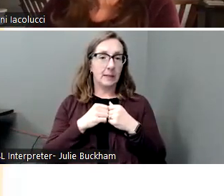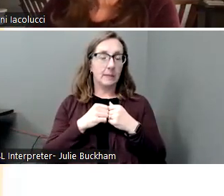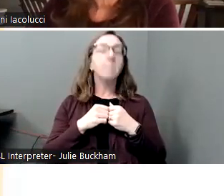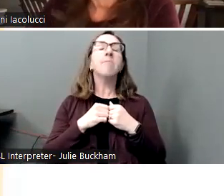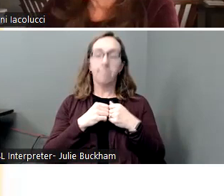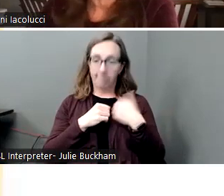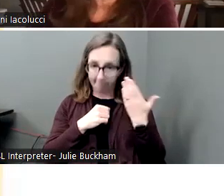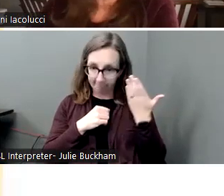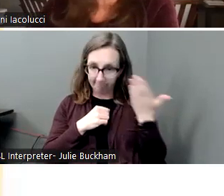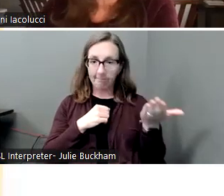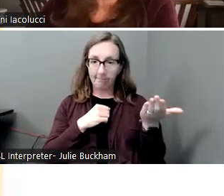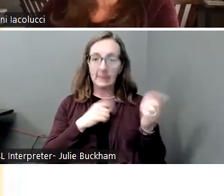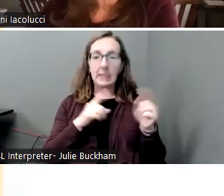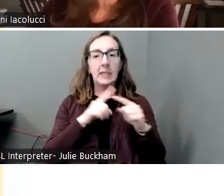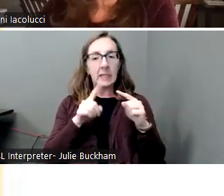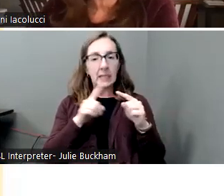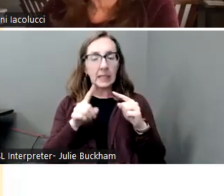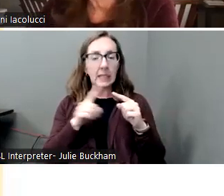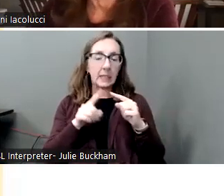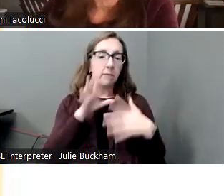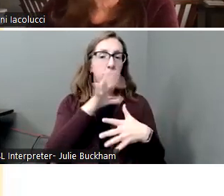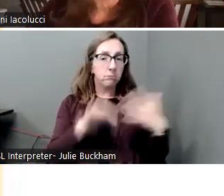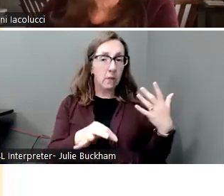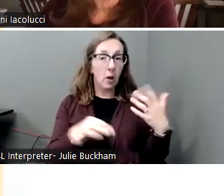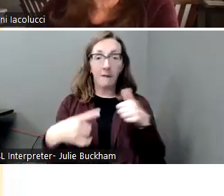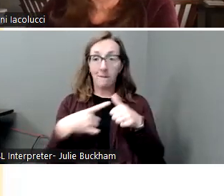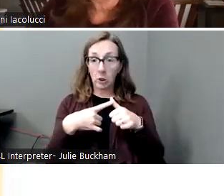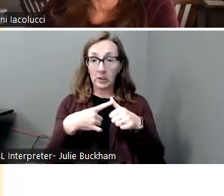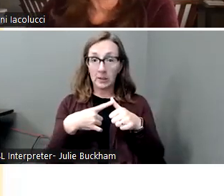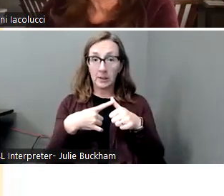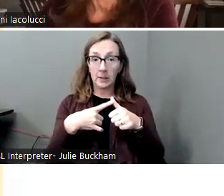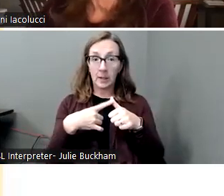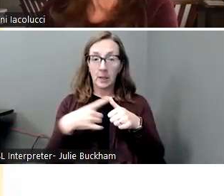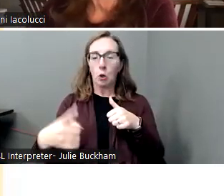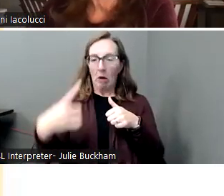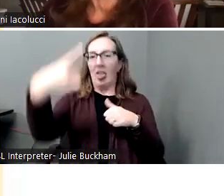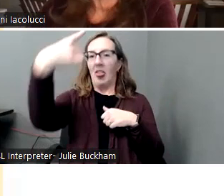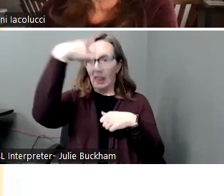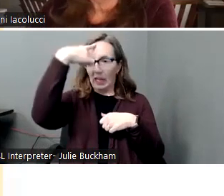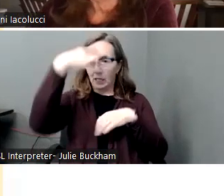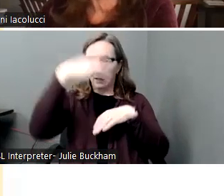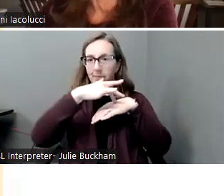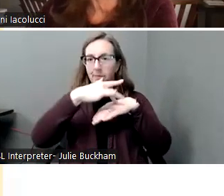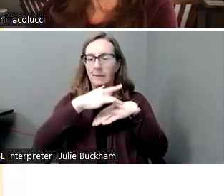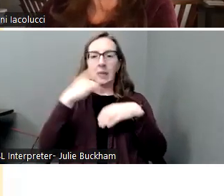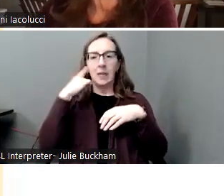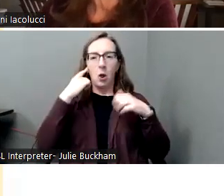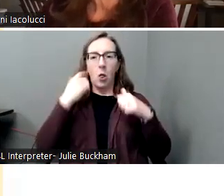So here are some strategies to remember. First is to think hearing loss. Peggy really touched on